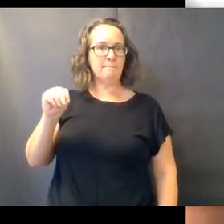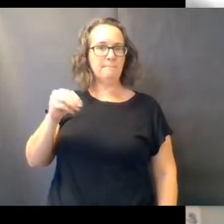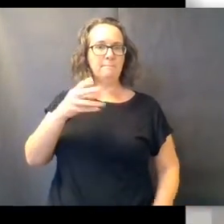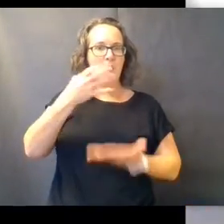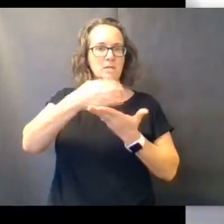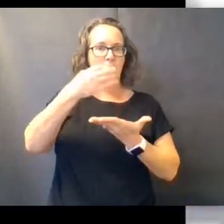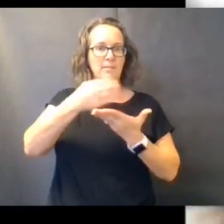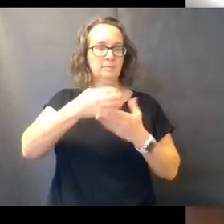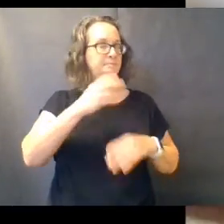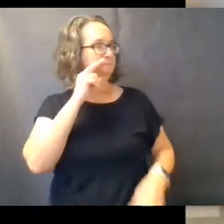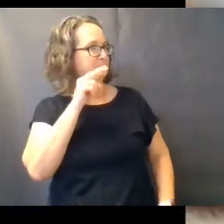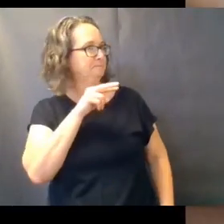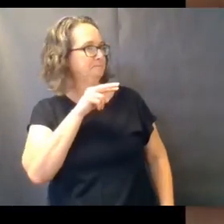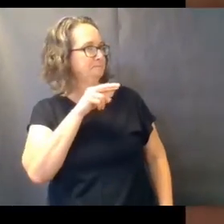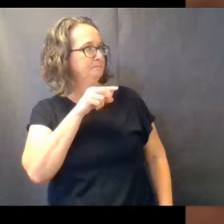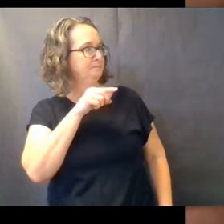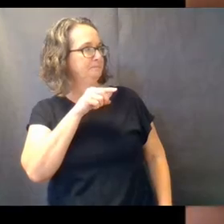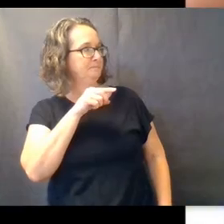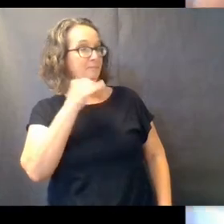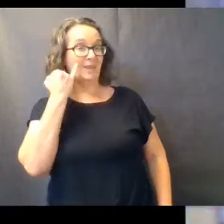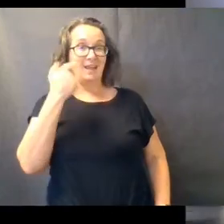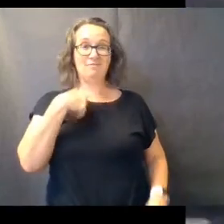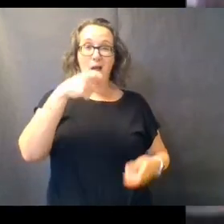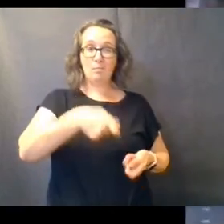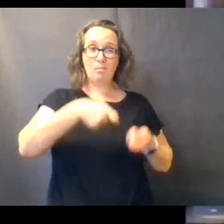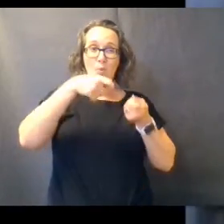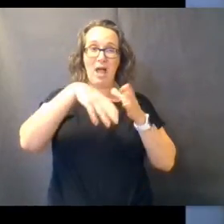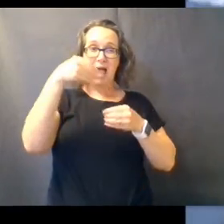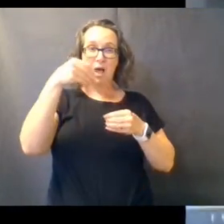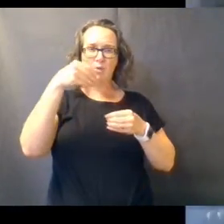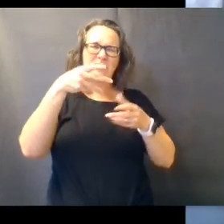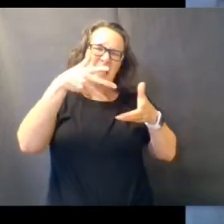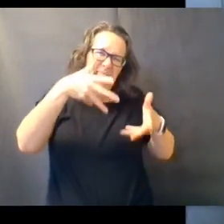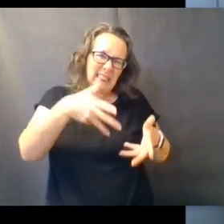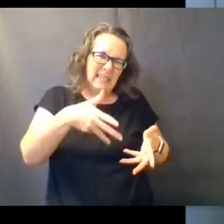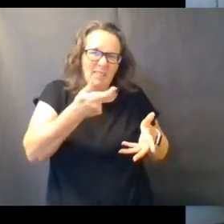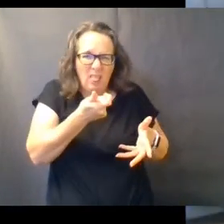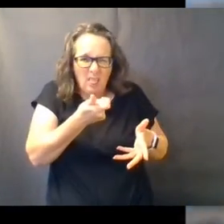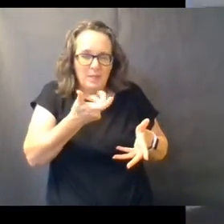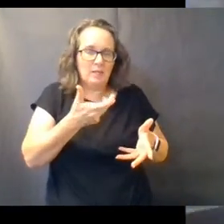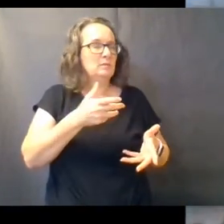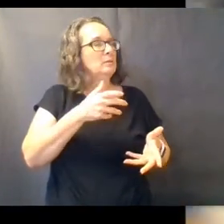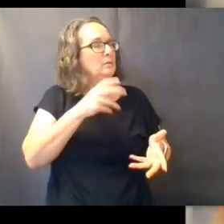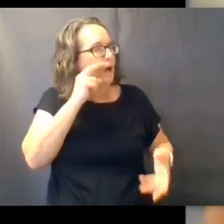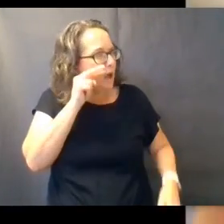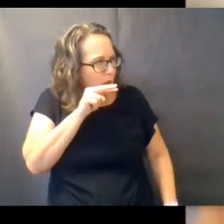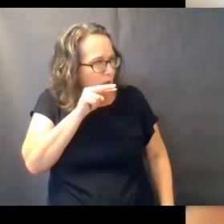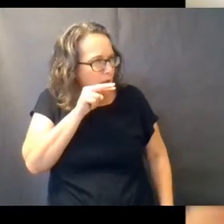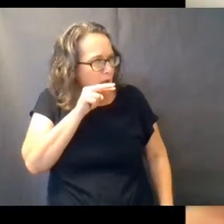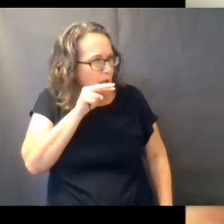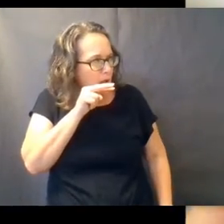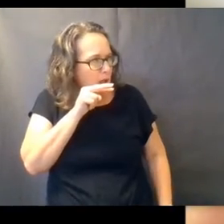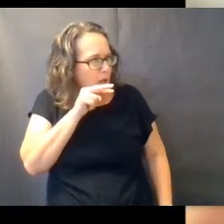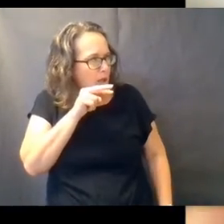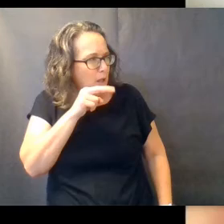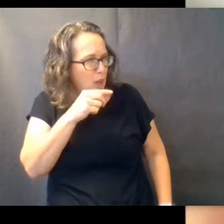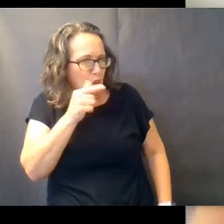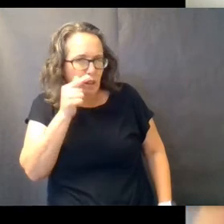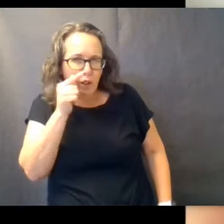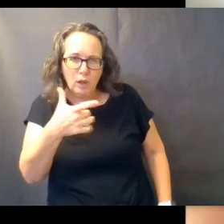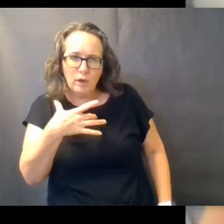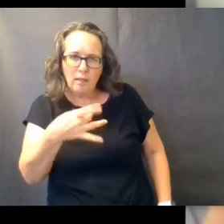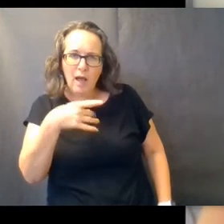and if I pull out the thermometer, I want to leave it in a little bit. It looks like I am at